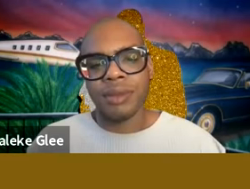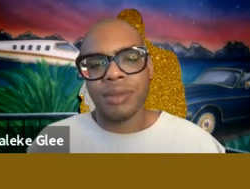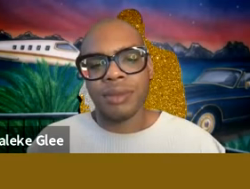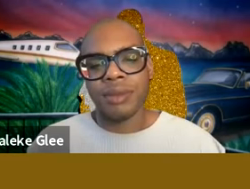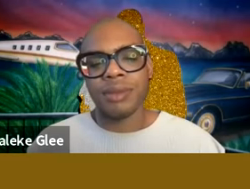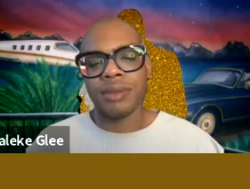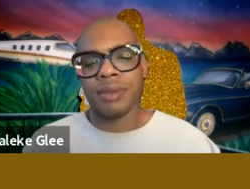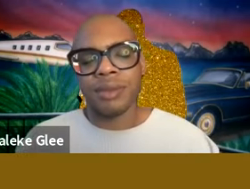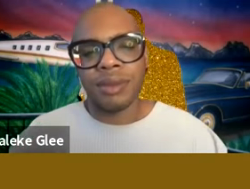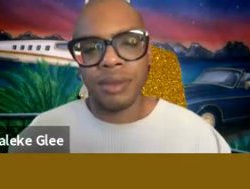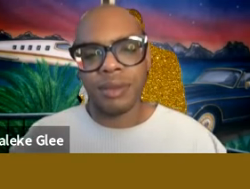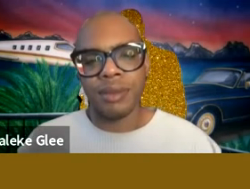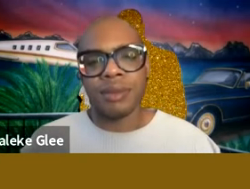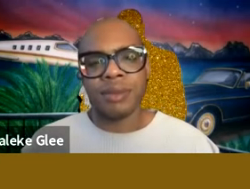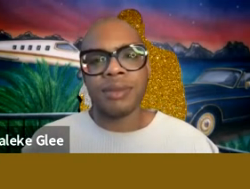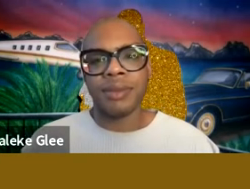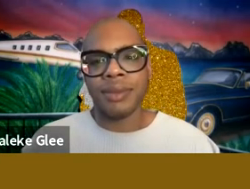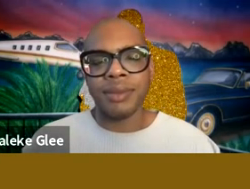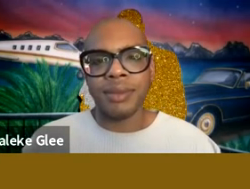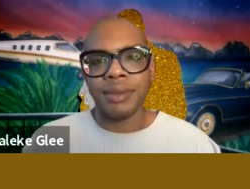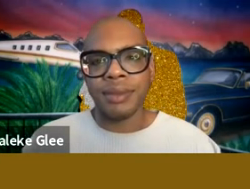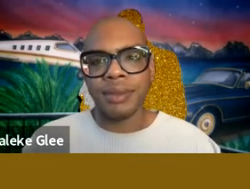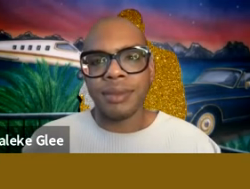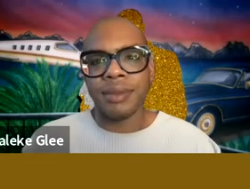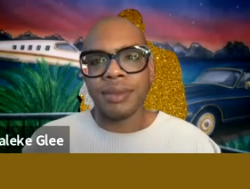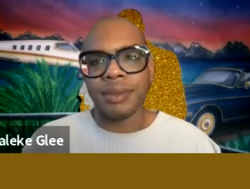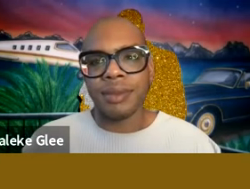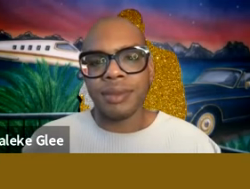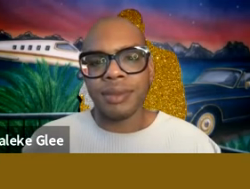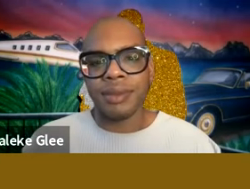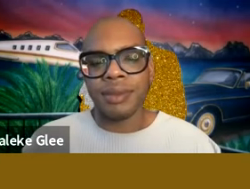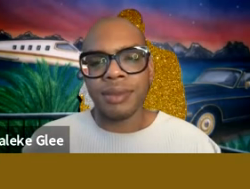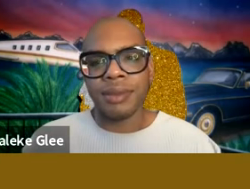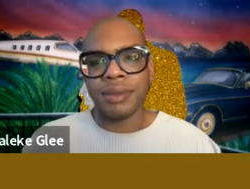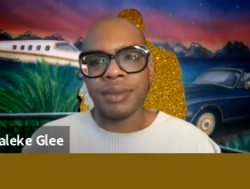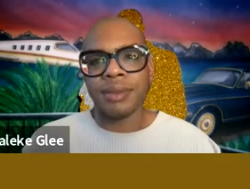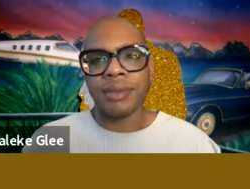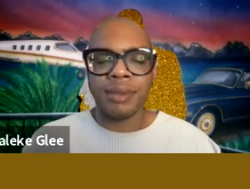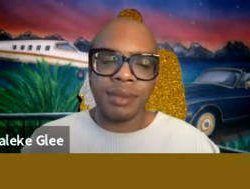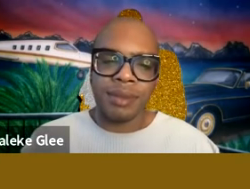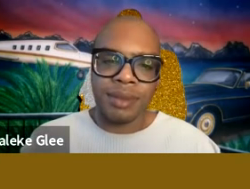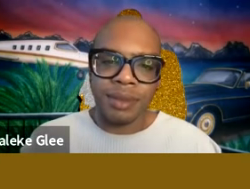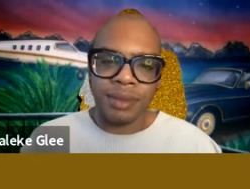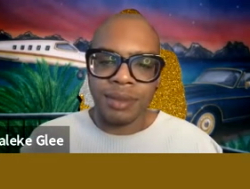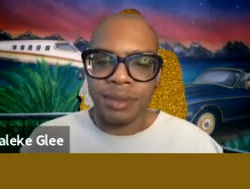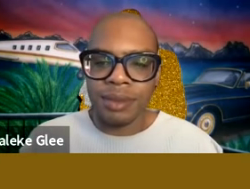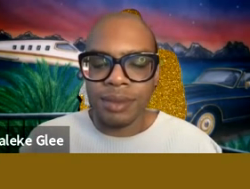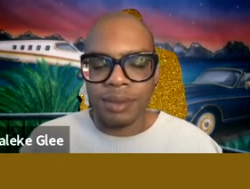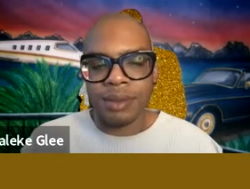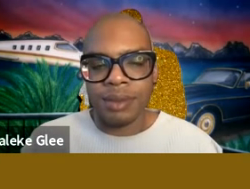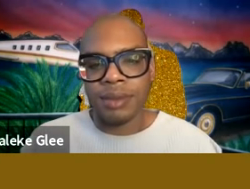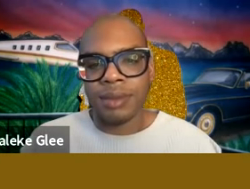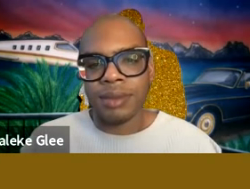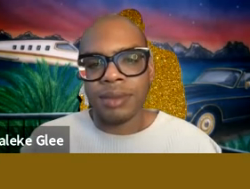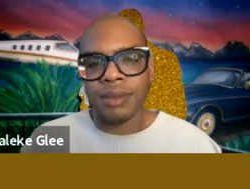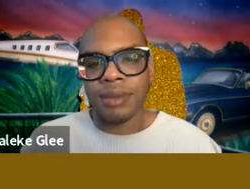go-go, it's just Washington. Go-go makes it Washington, D.C. Socially, I think another part of what